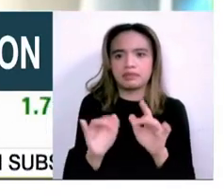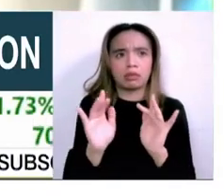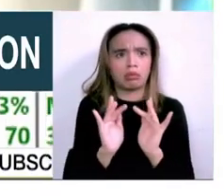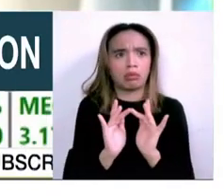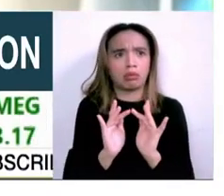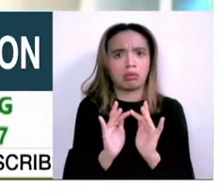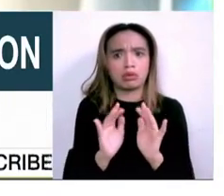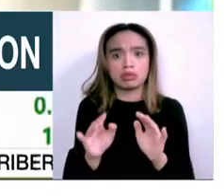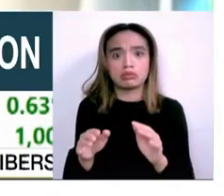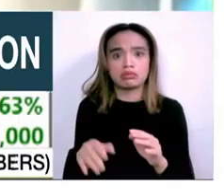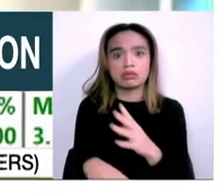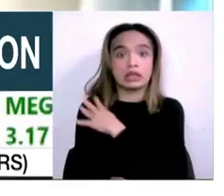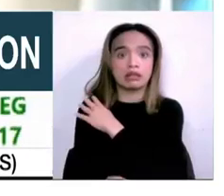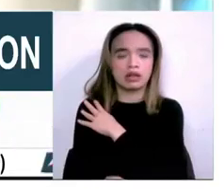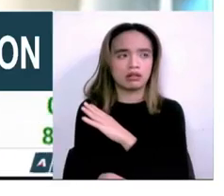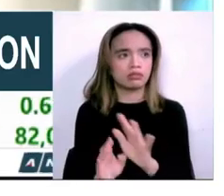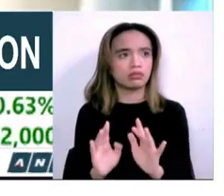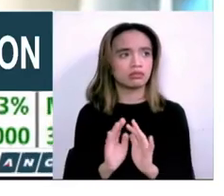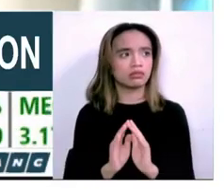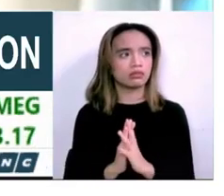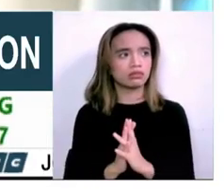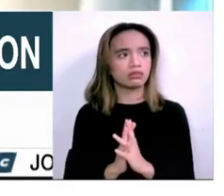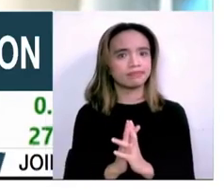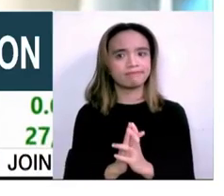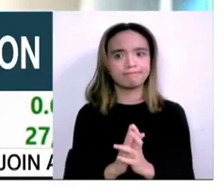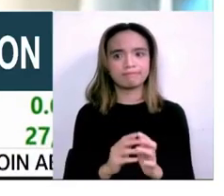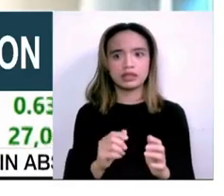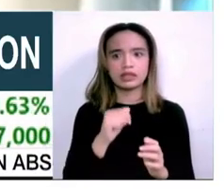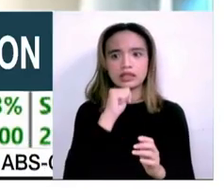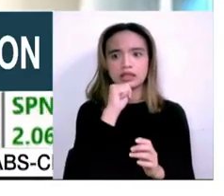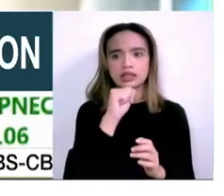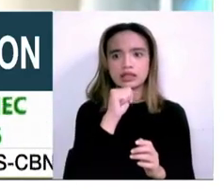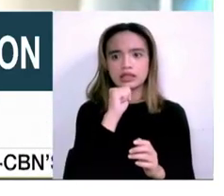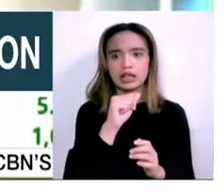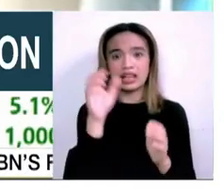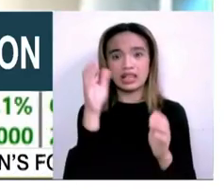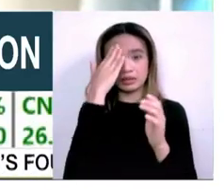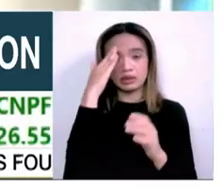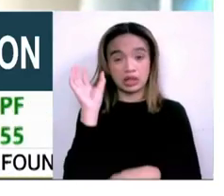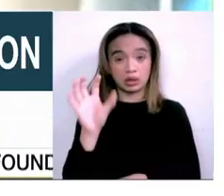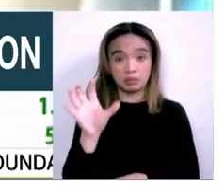mga generals, ano? Na yeah. Sila nalang basta iseseros yung aso. Alam mo yung aso?